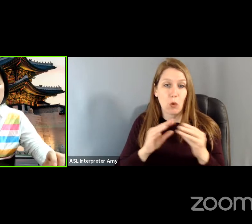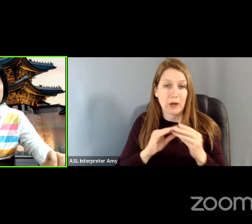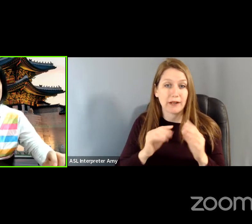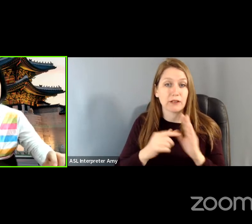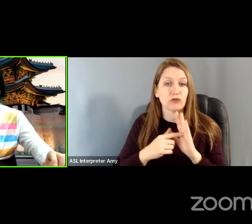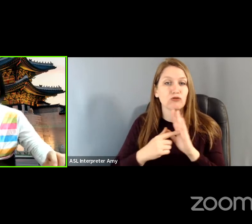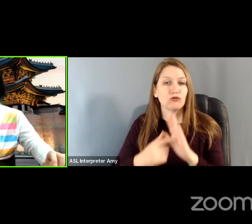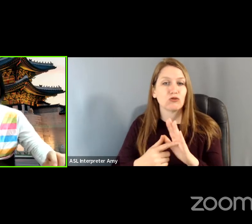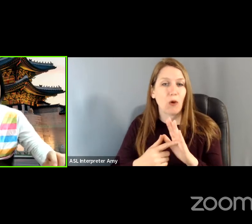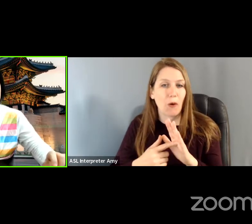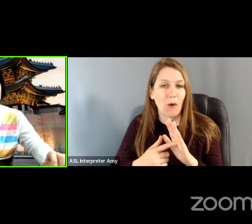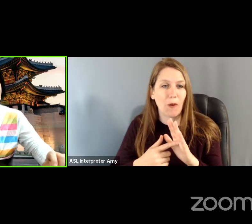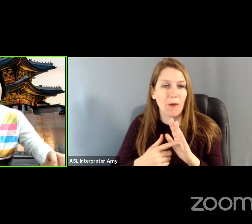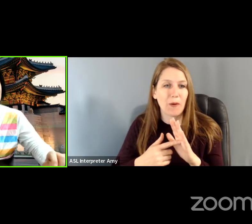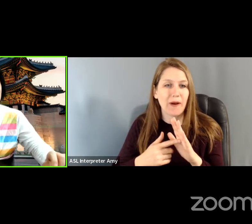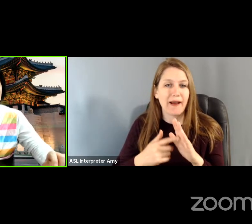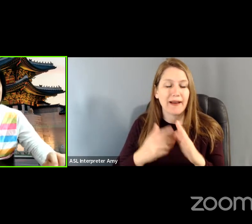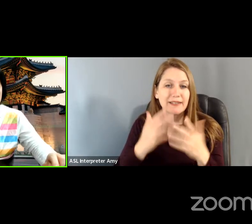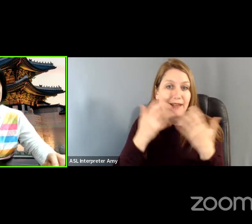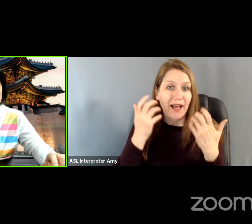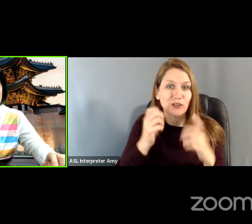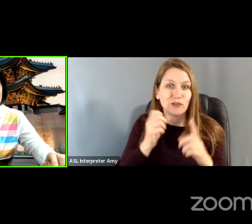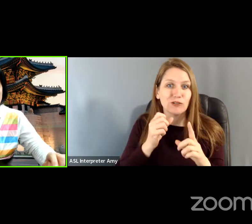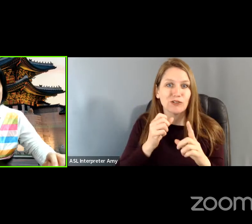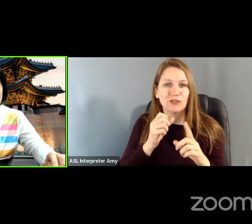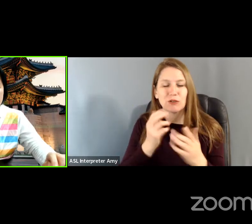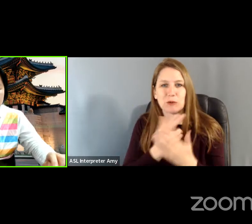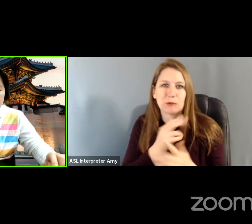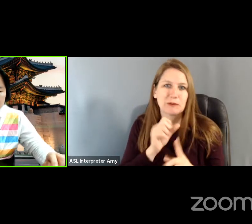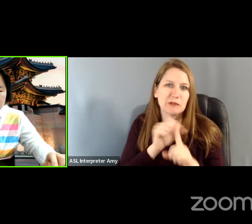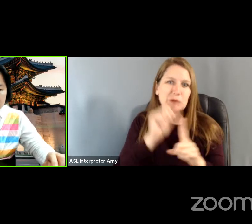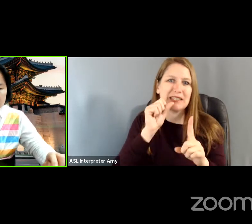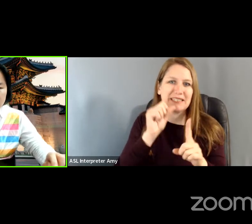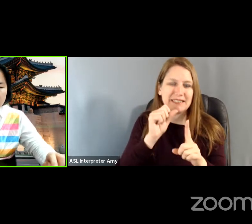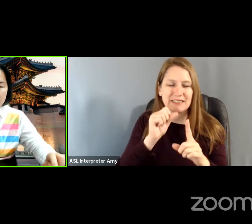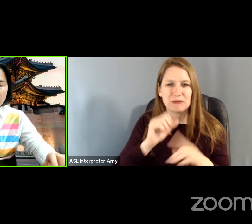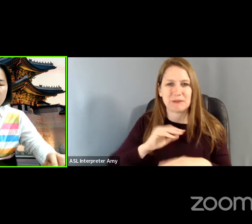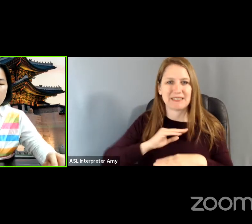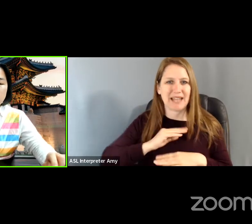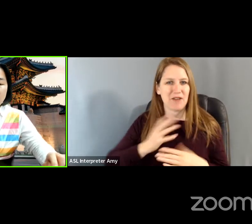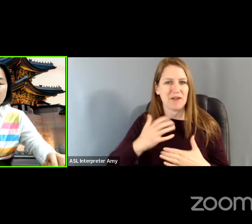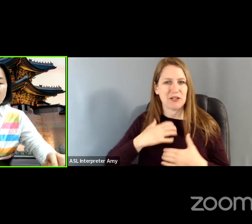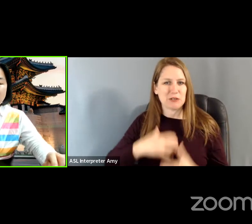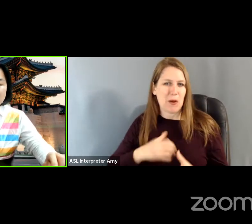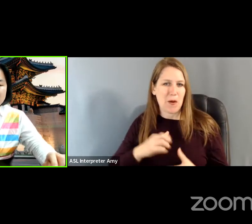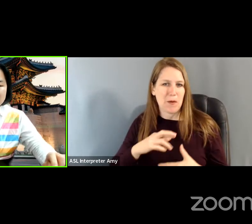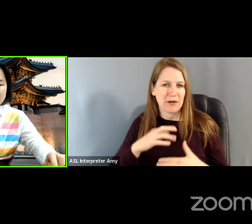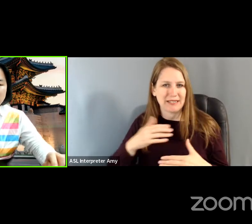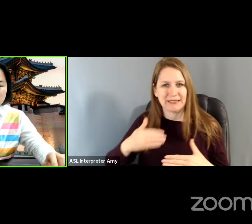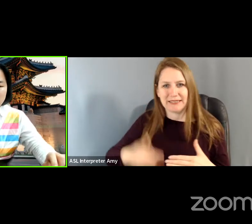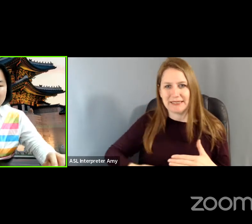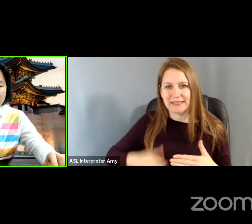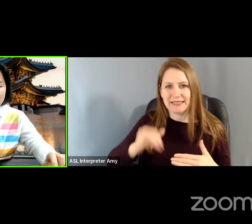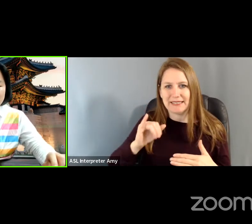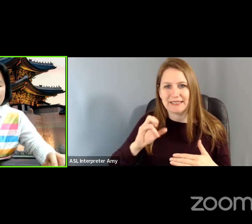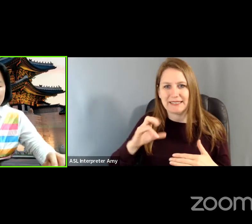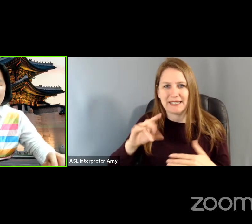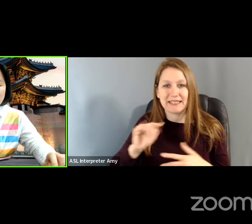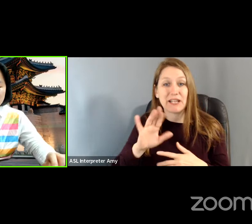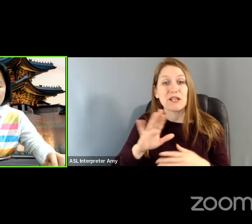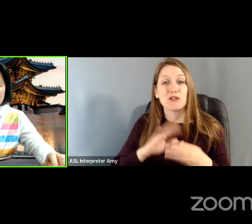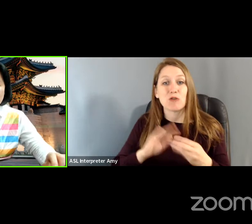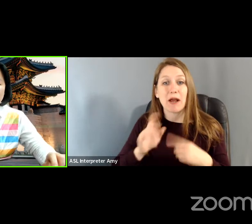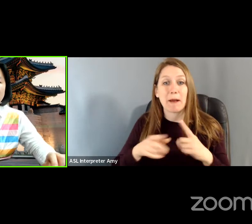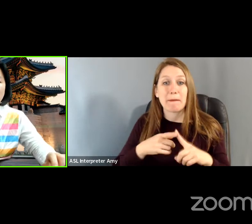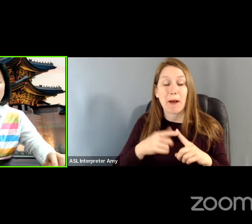use tricks to satisfy their desires and instincts, brother and sister who became the sun